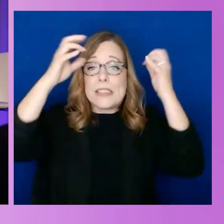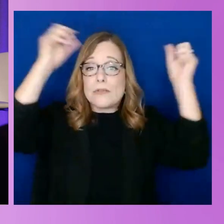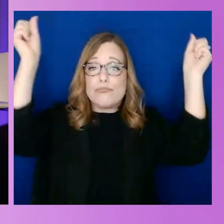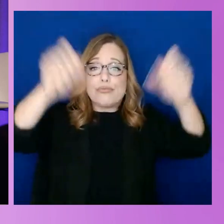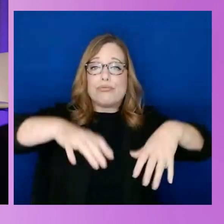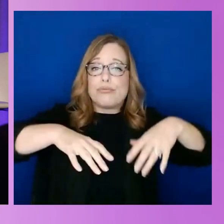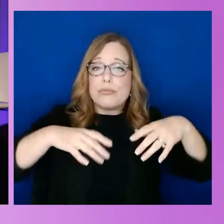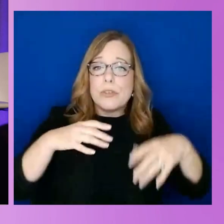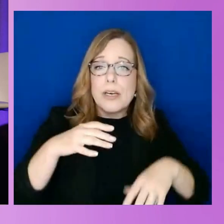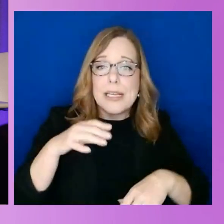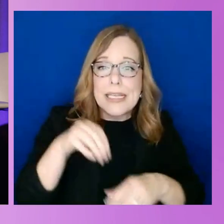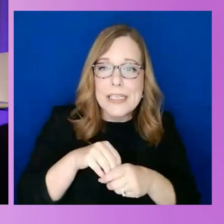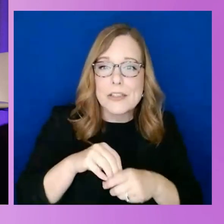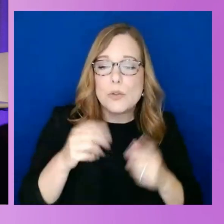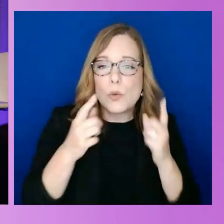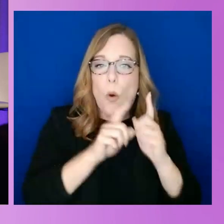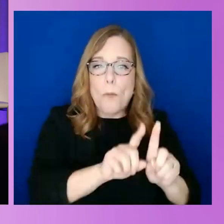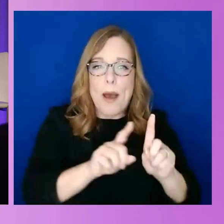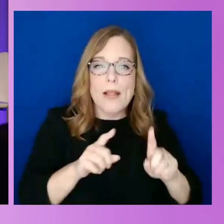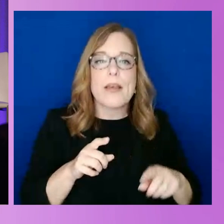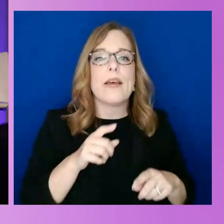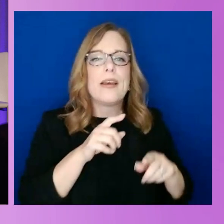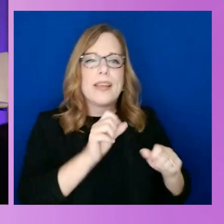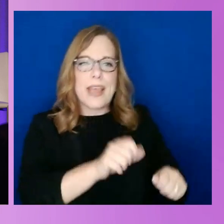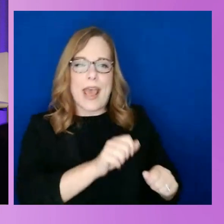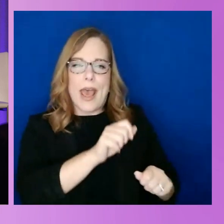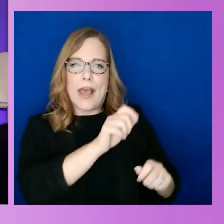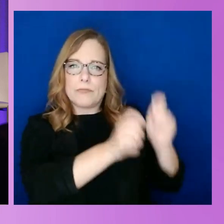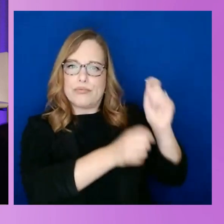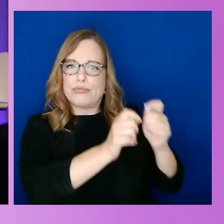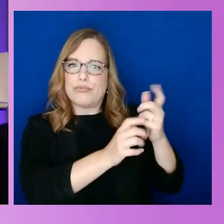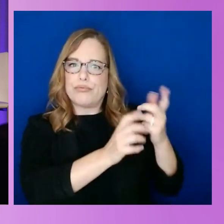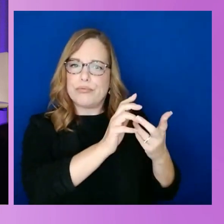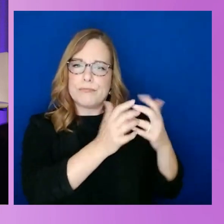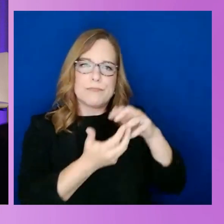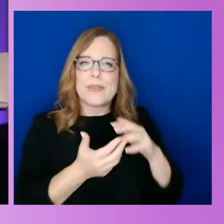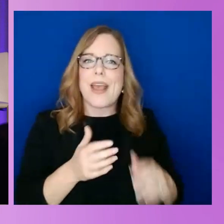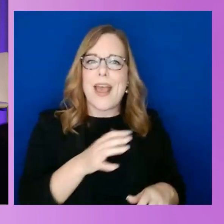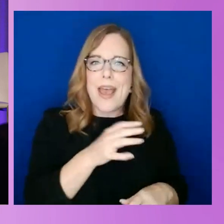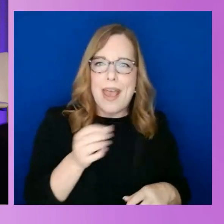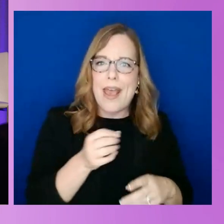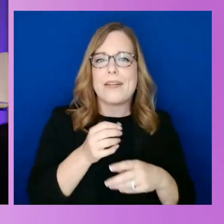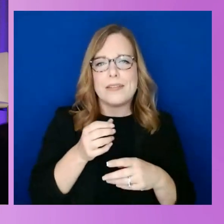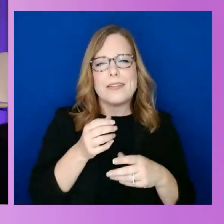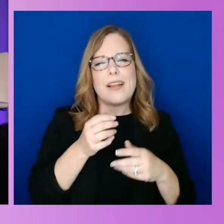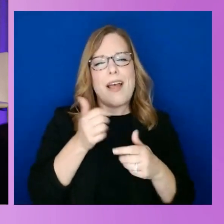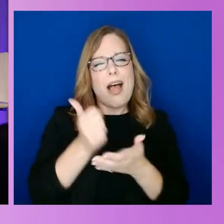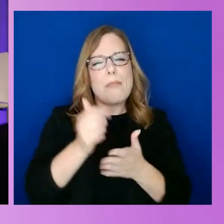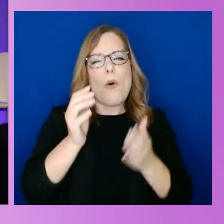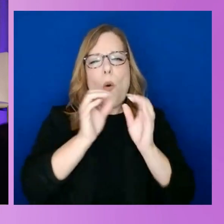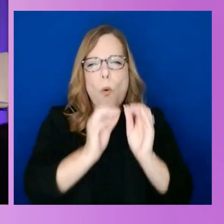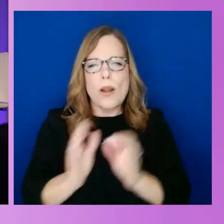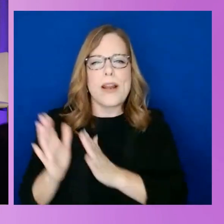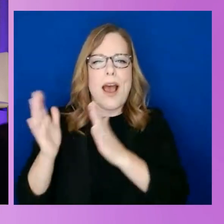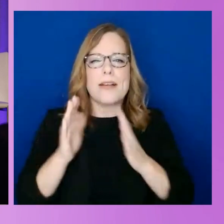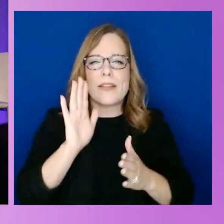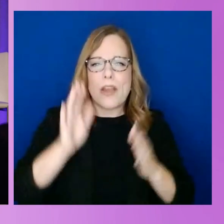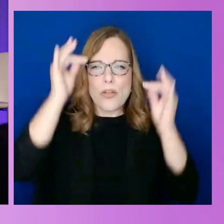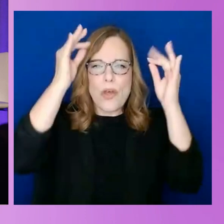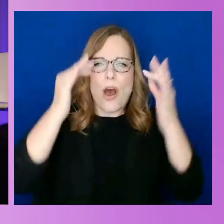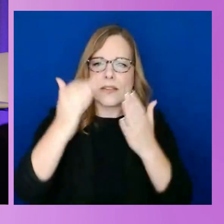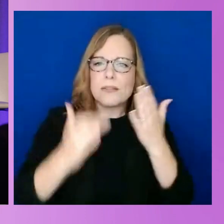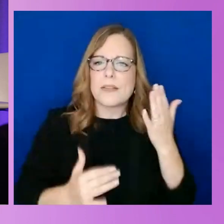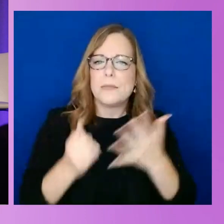their own performance evaluation. We call it Connect at Microsoft, to help them overcome the imposter